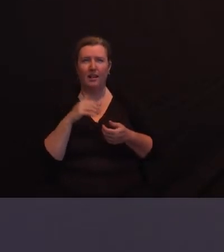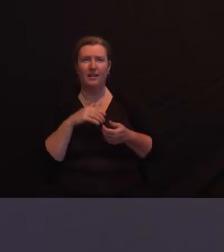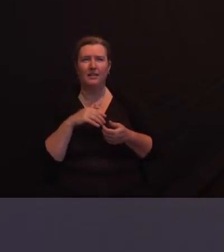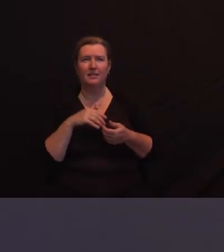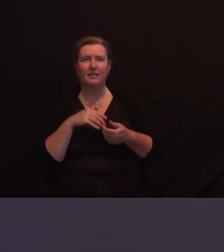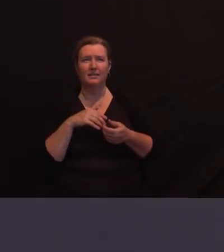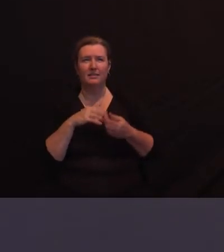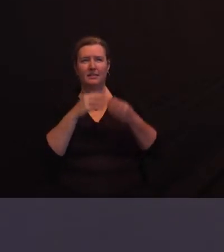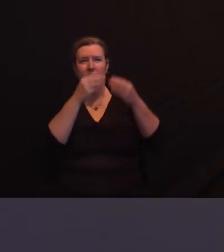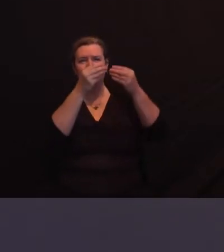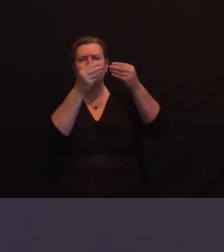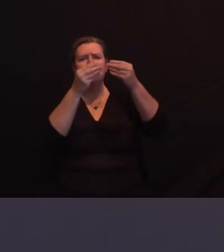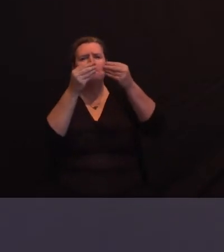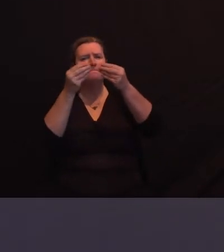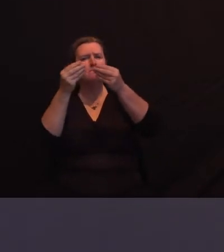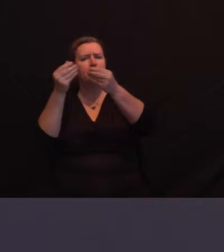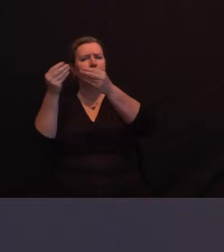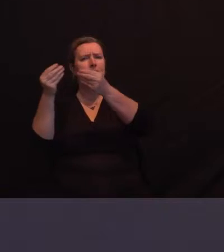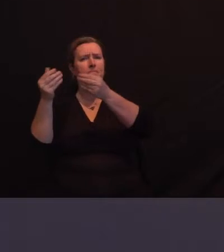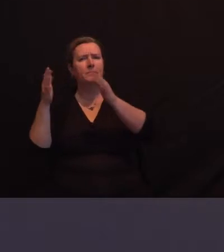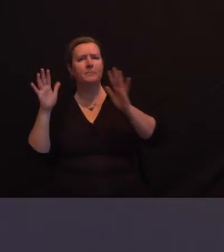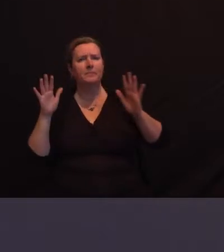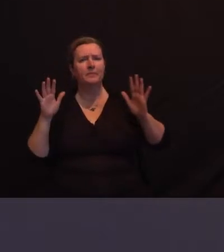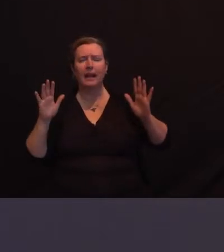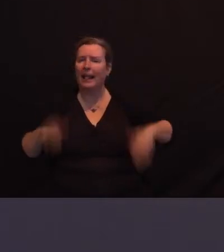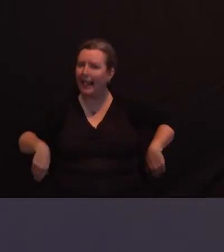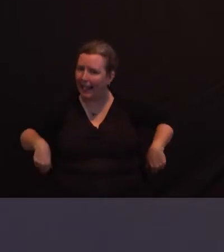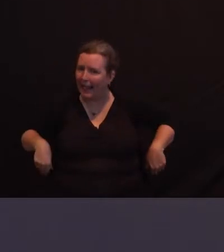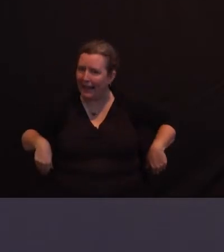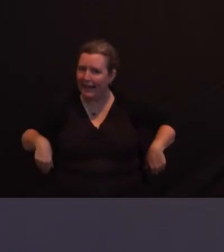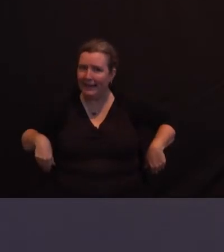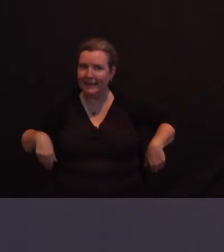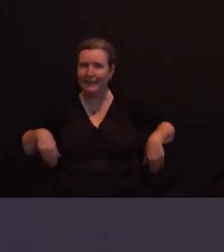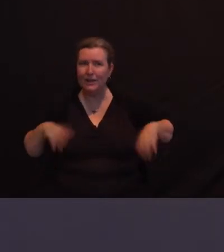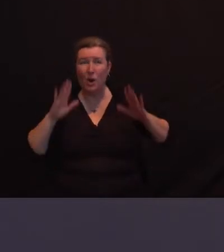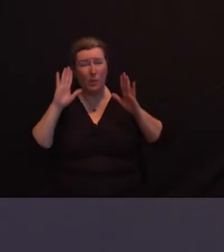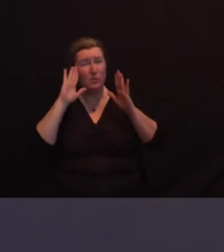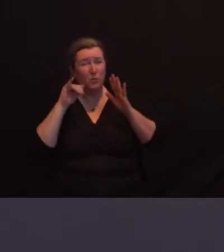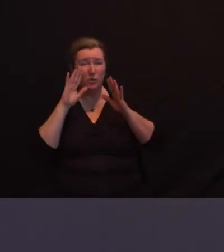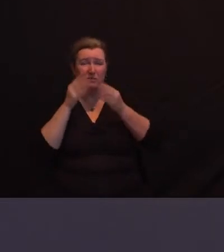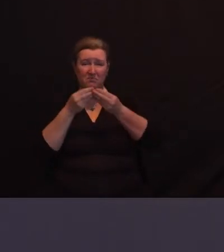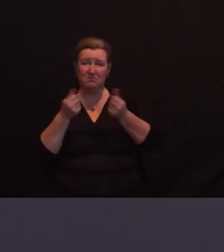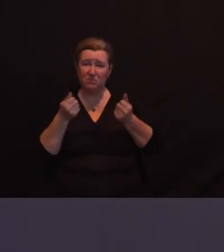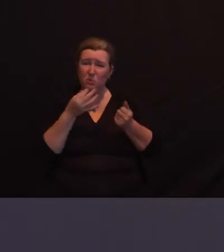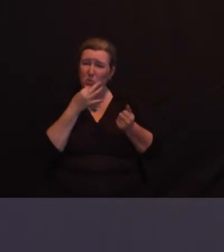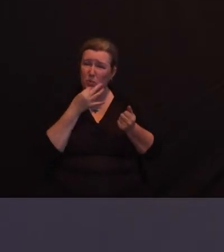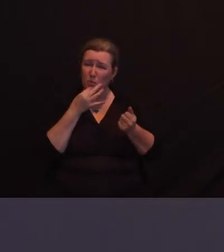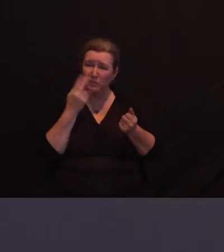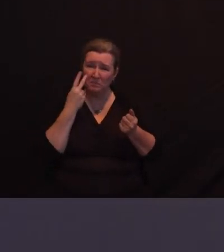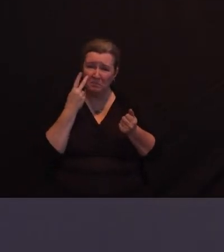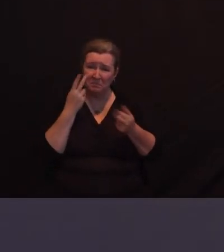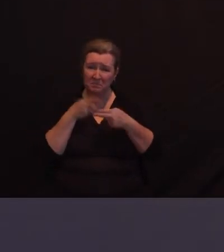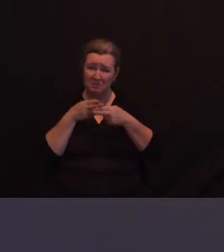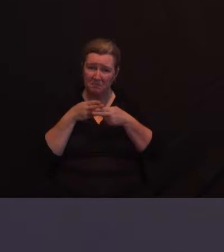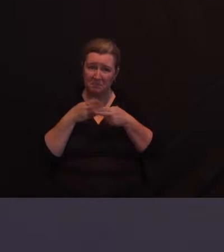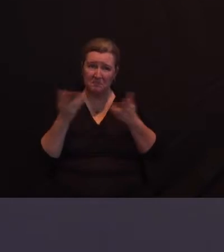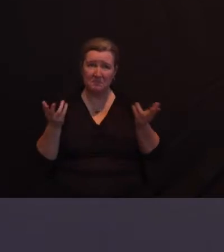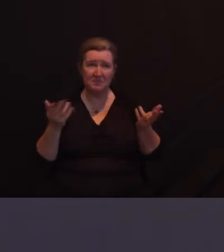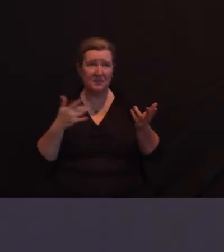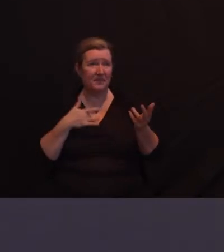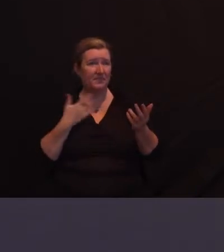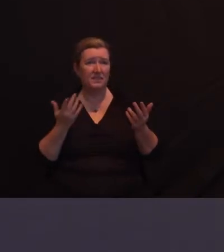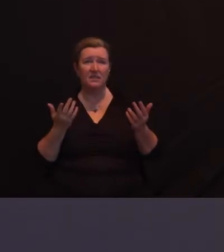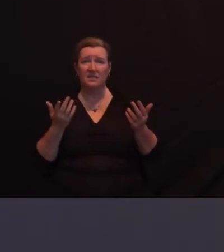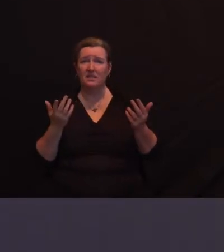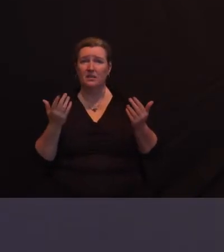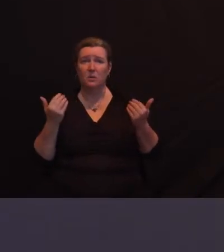not doing that yet here. We hope the heck it does do it here. But it's humbling, and you do it's a